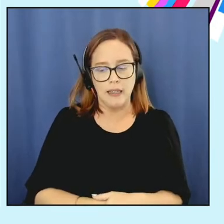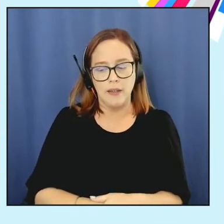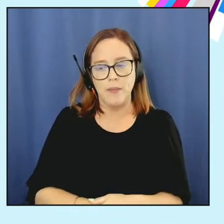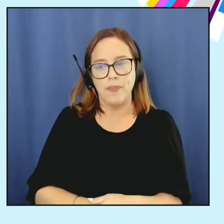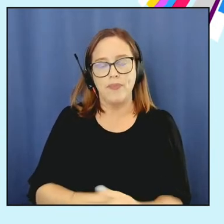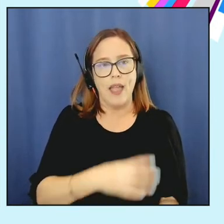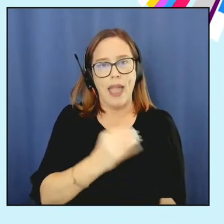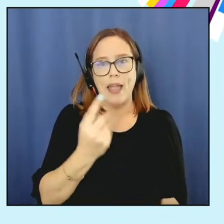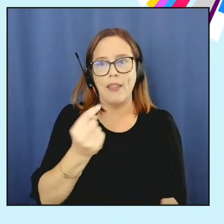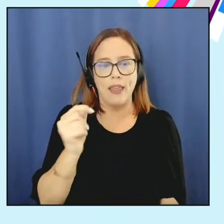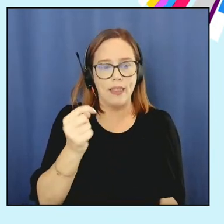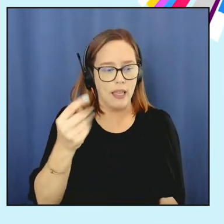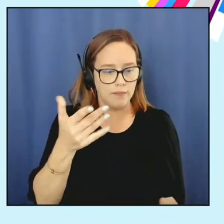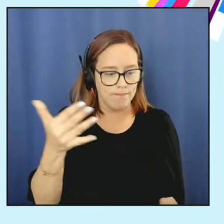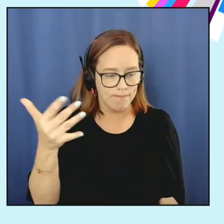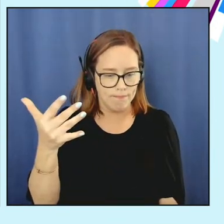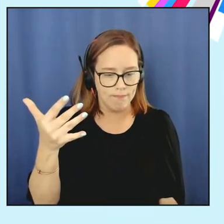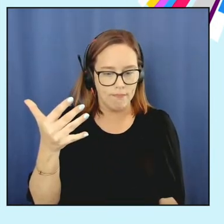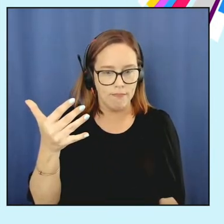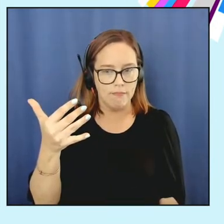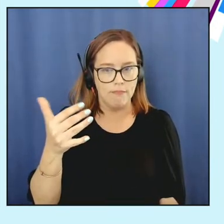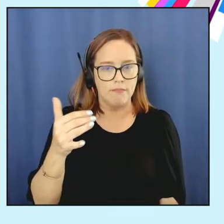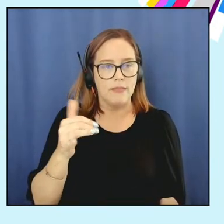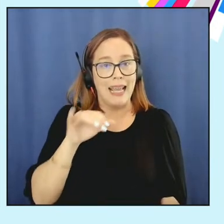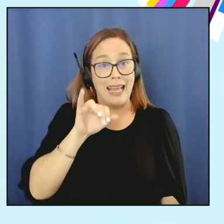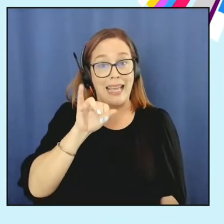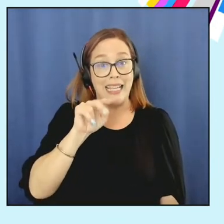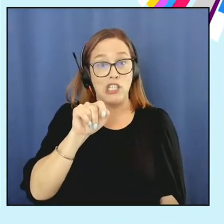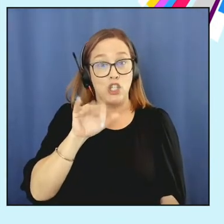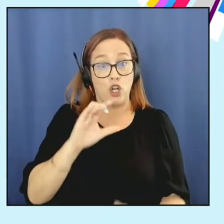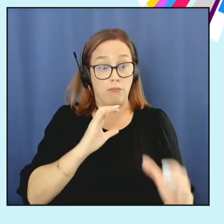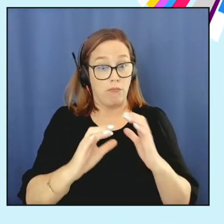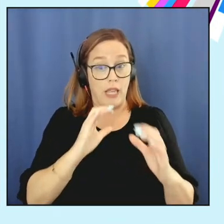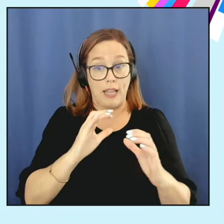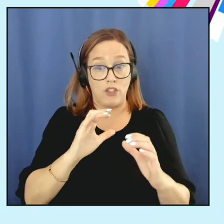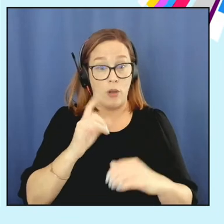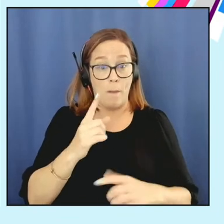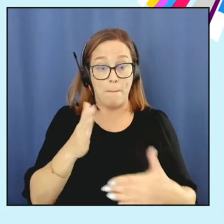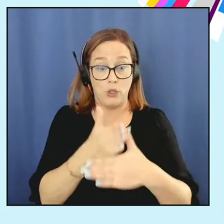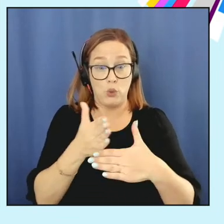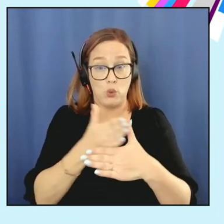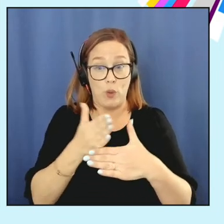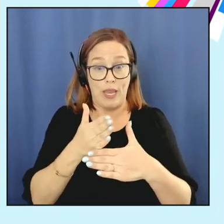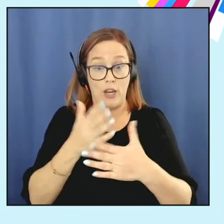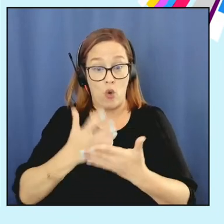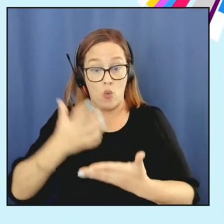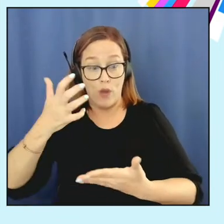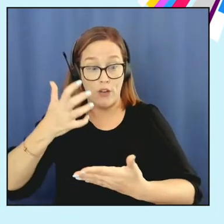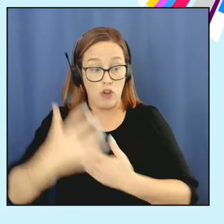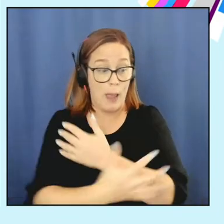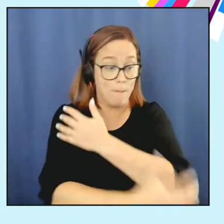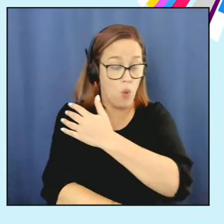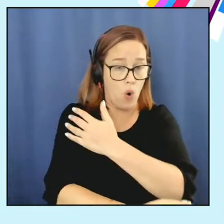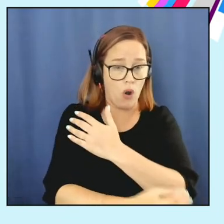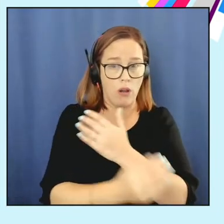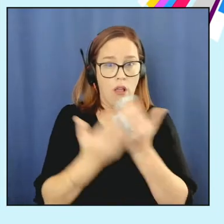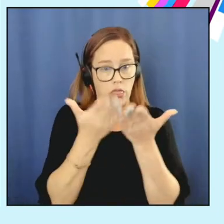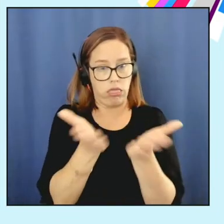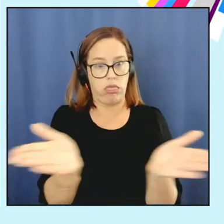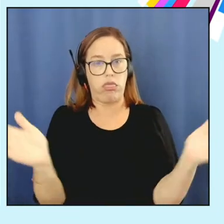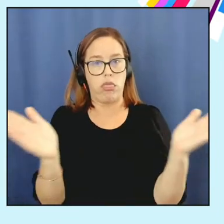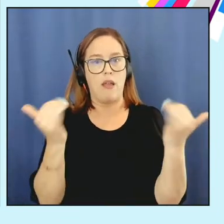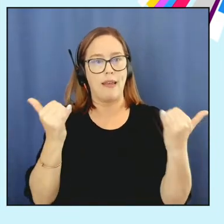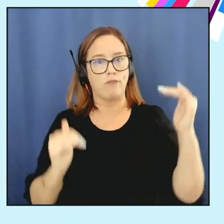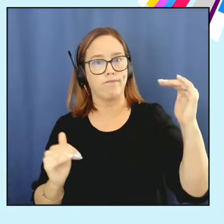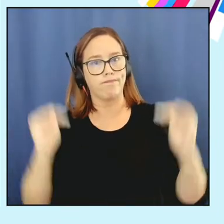the income inequalities between rich and poor are just widening. I think that's really, really important to point out. And I